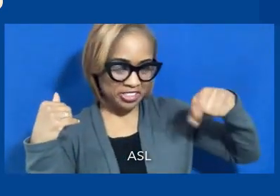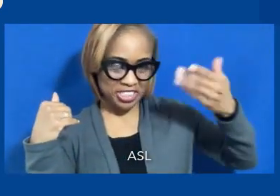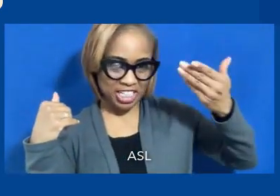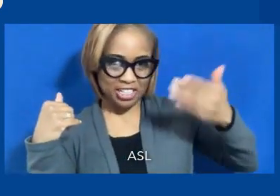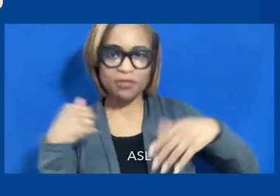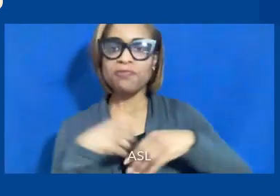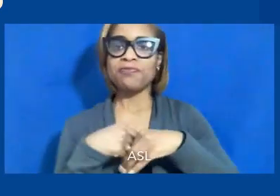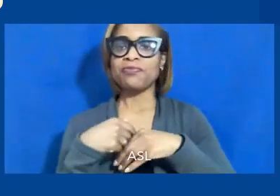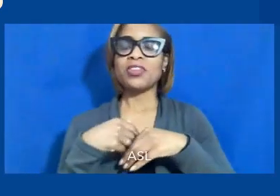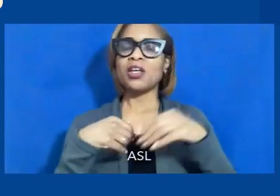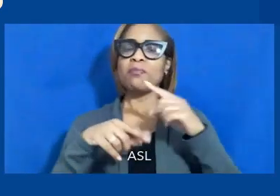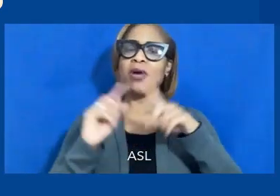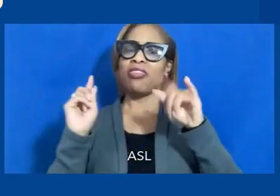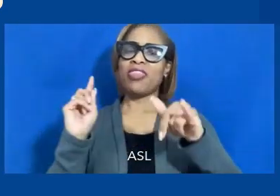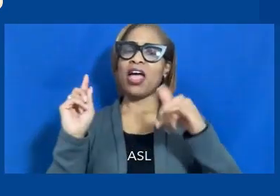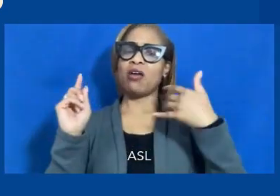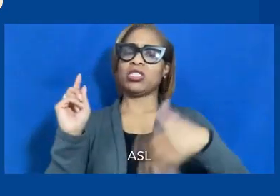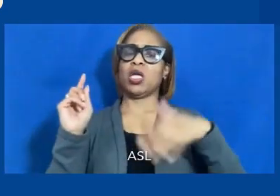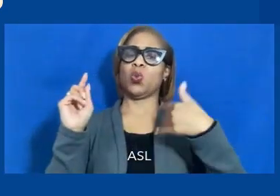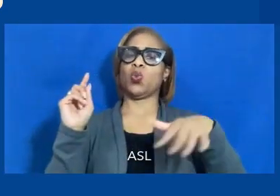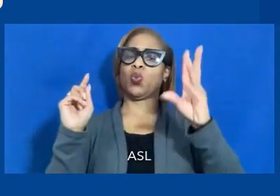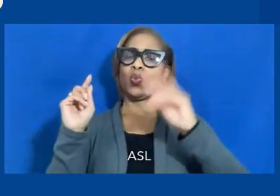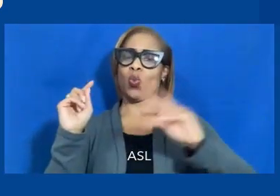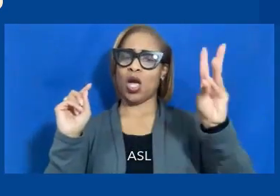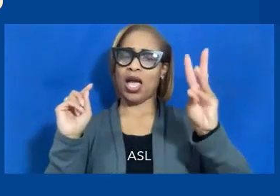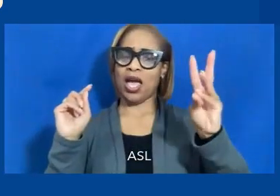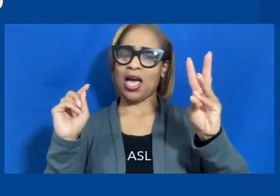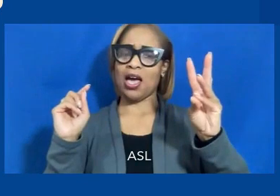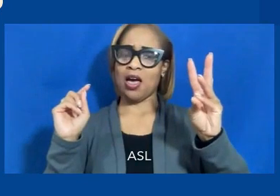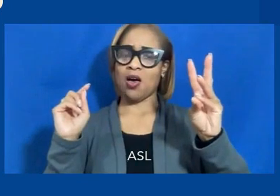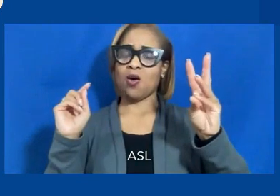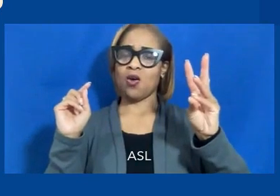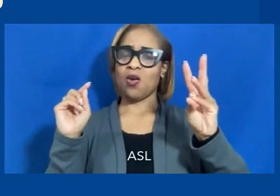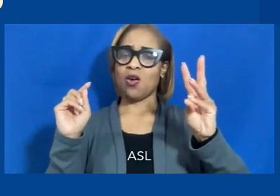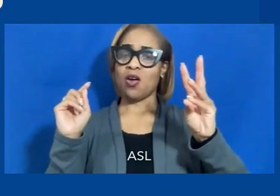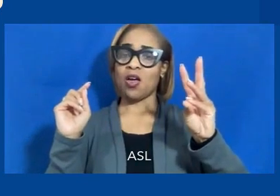wow. And it was taken